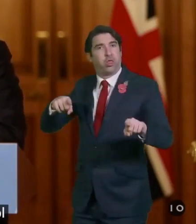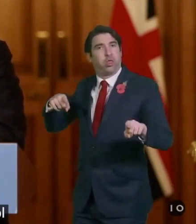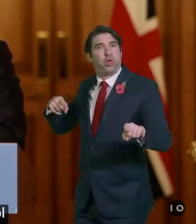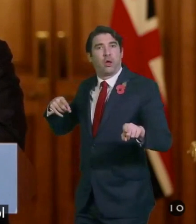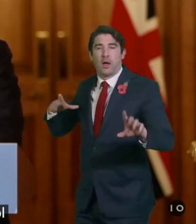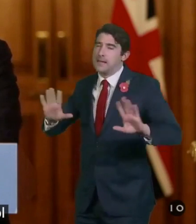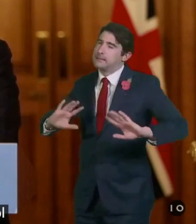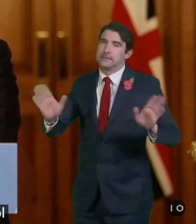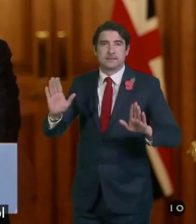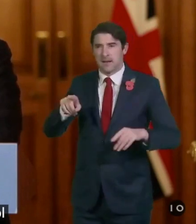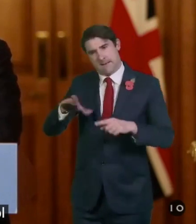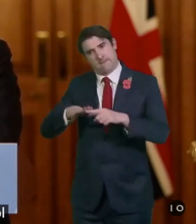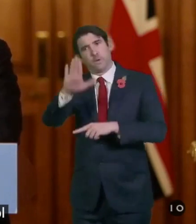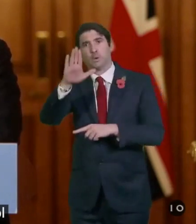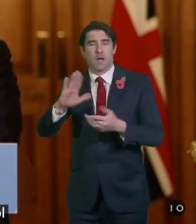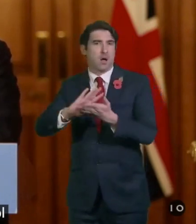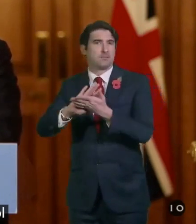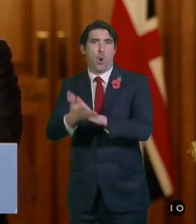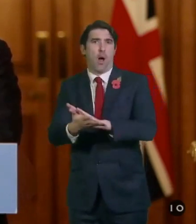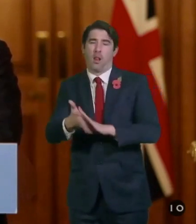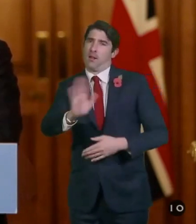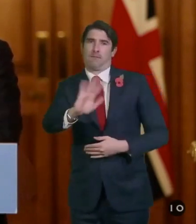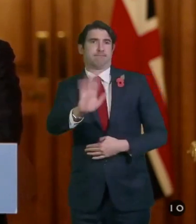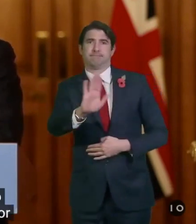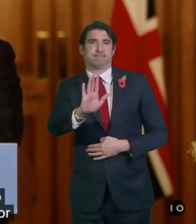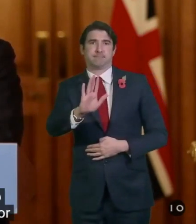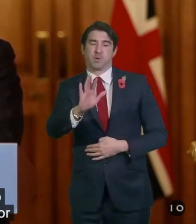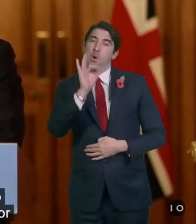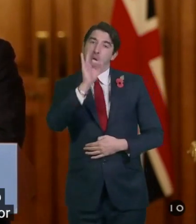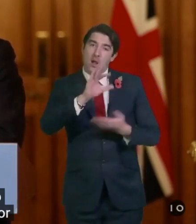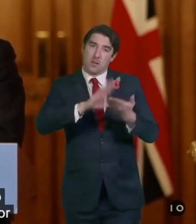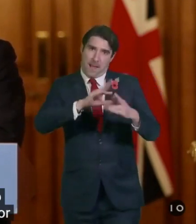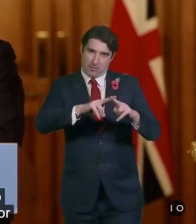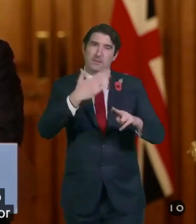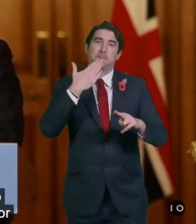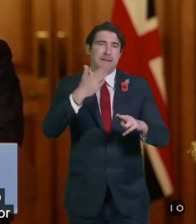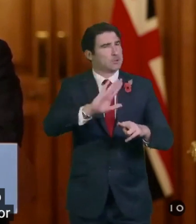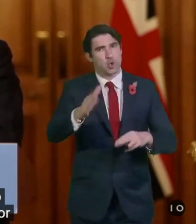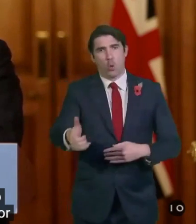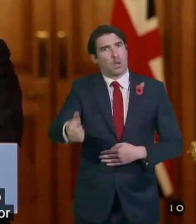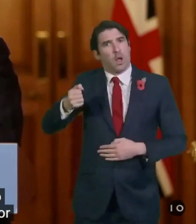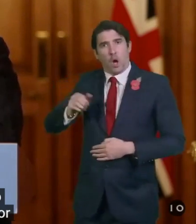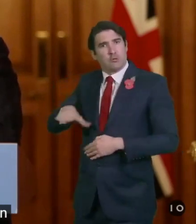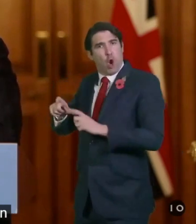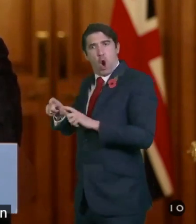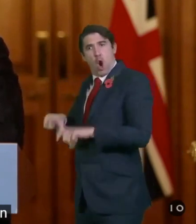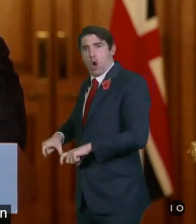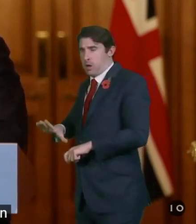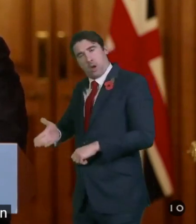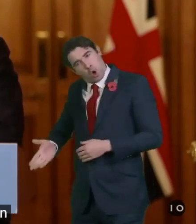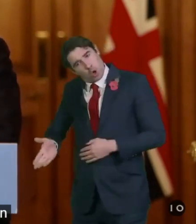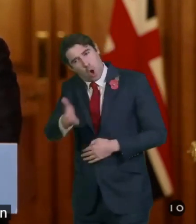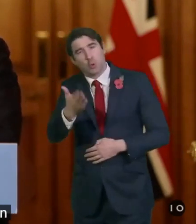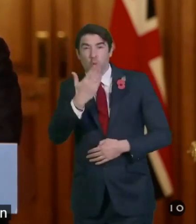to teachers across the country for their dedication in enabling schools to remain open. And